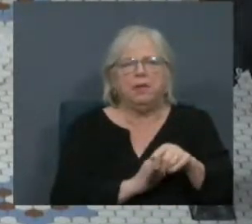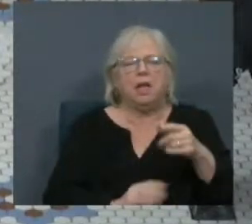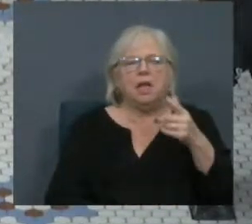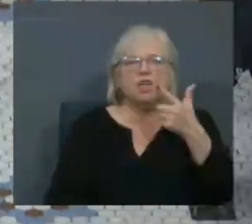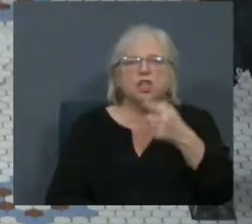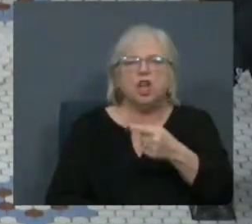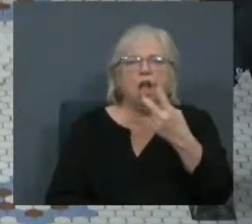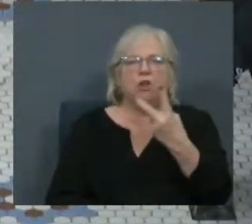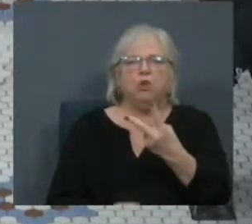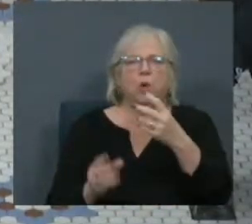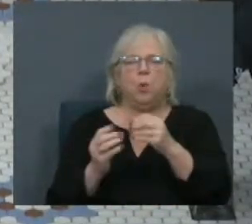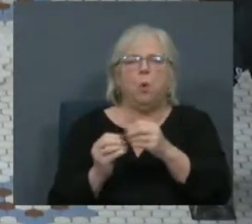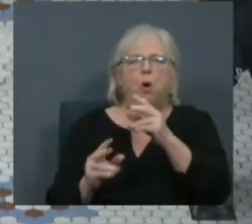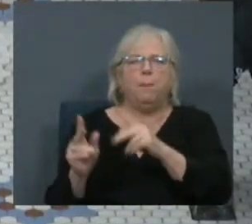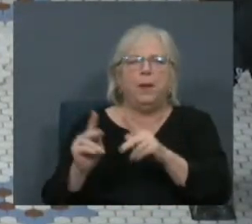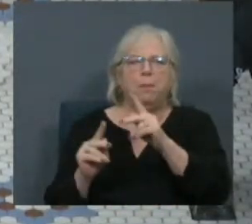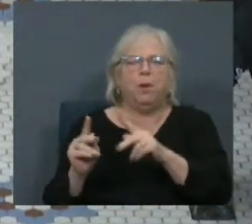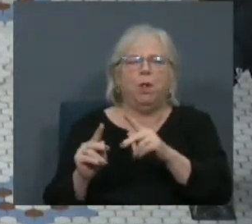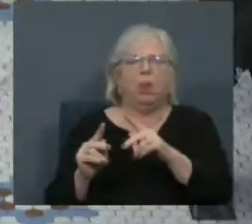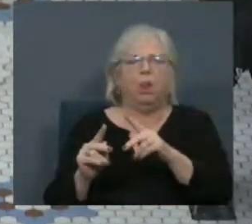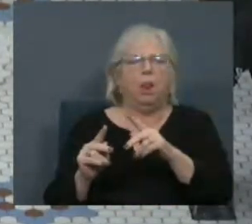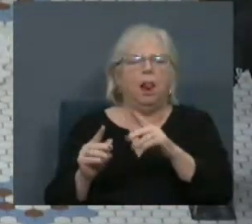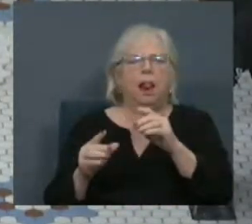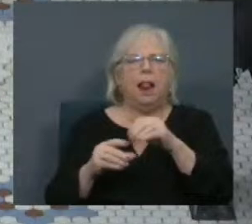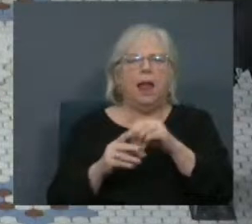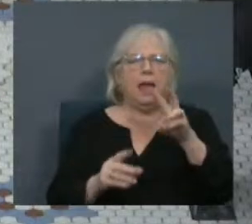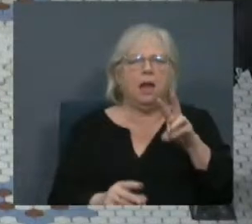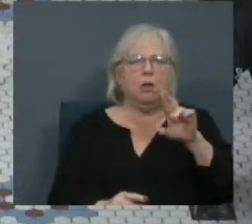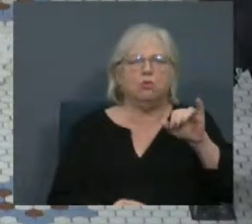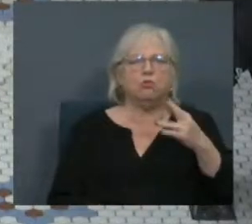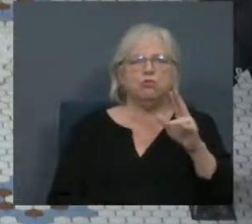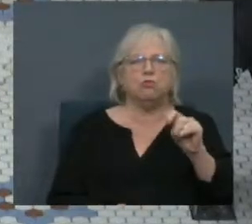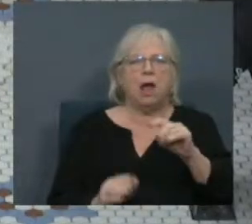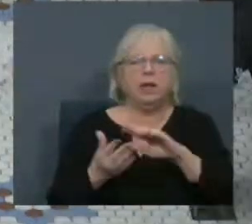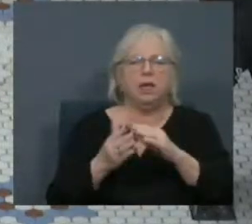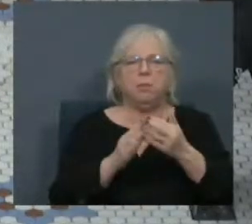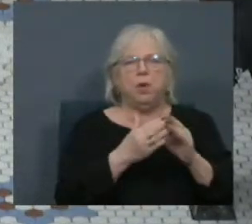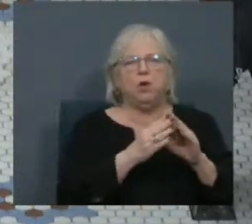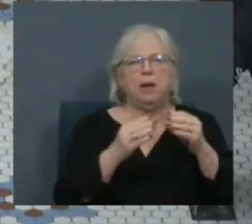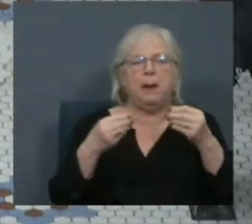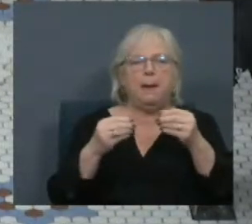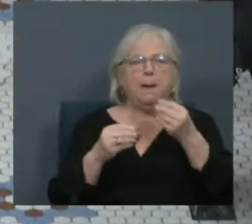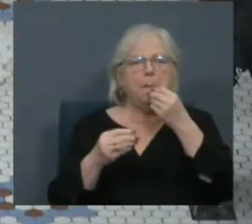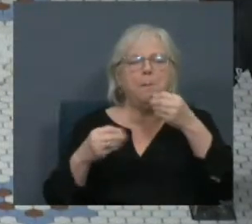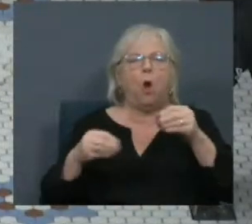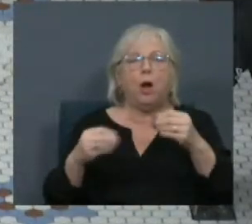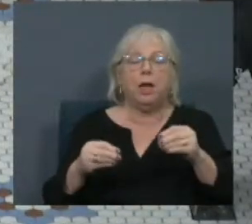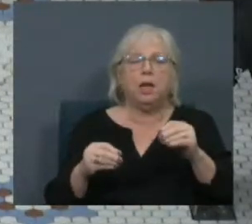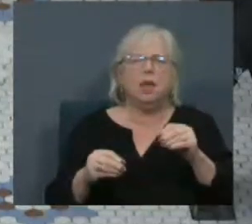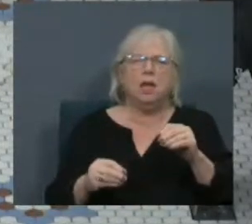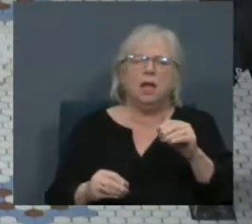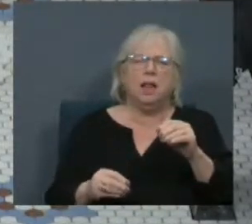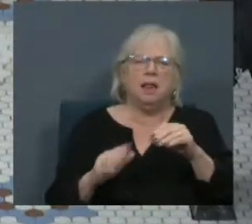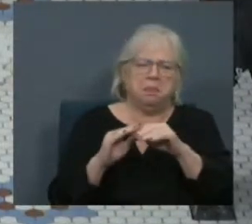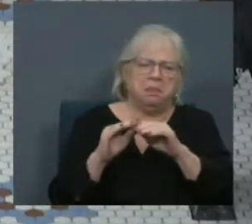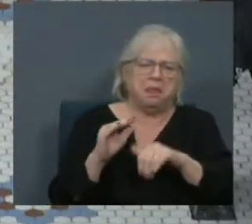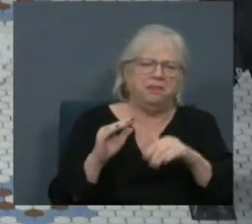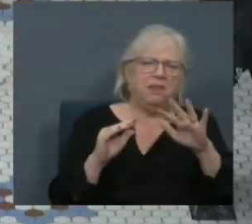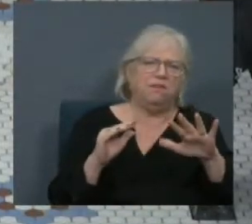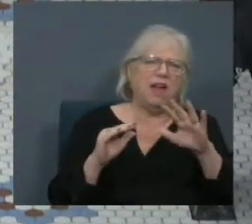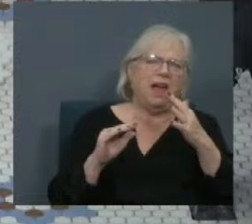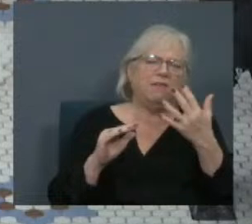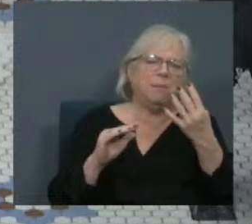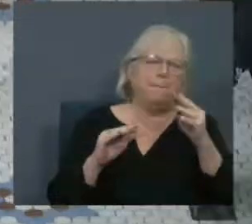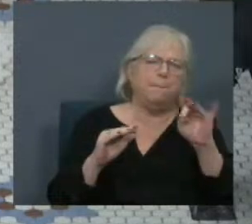2 more people at Wright Community Market. about less than 5 miles from